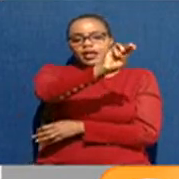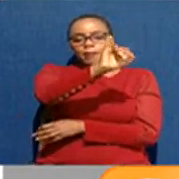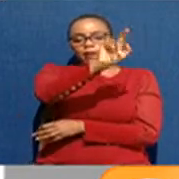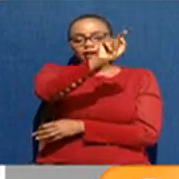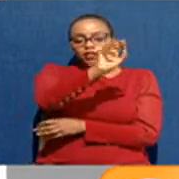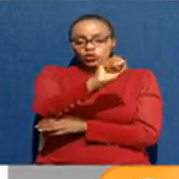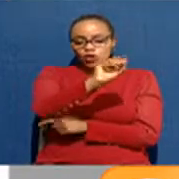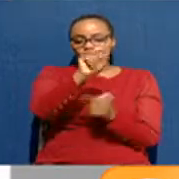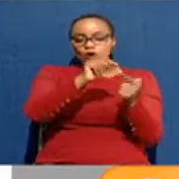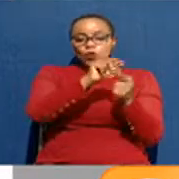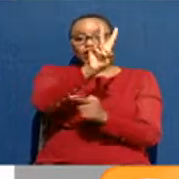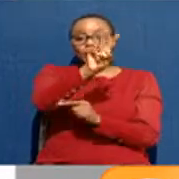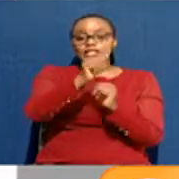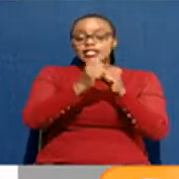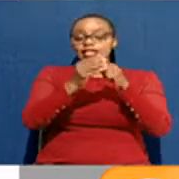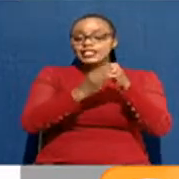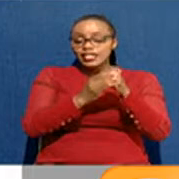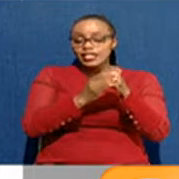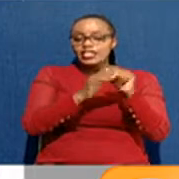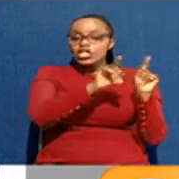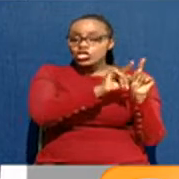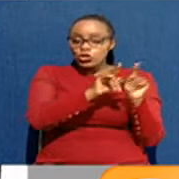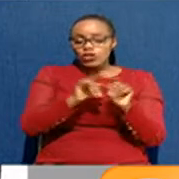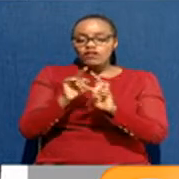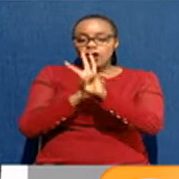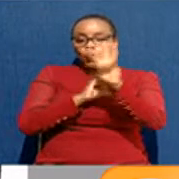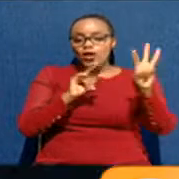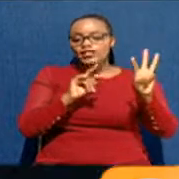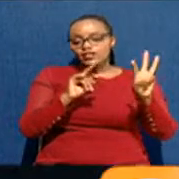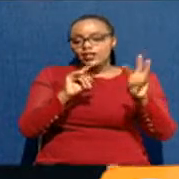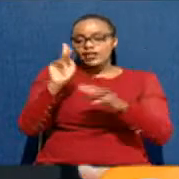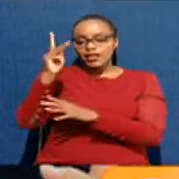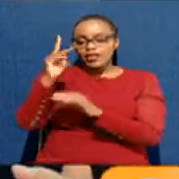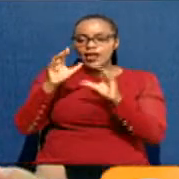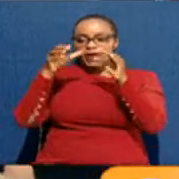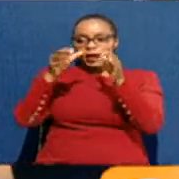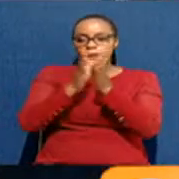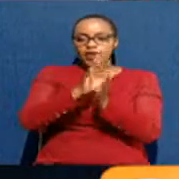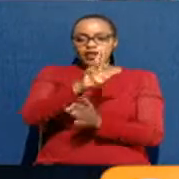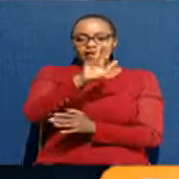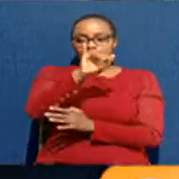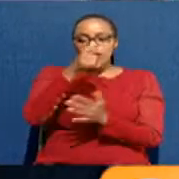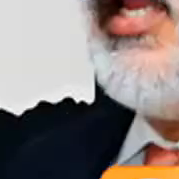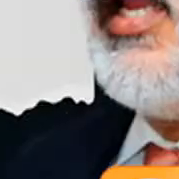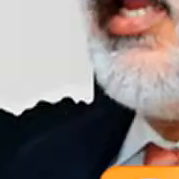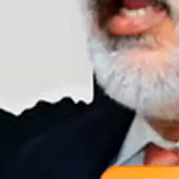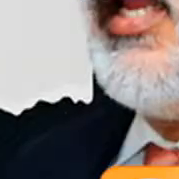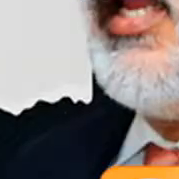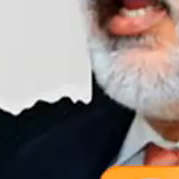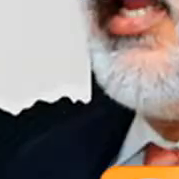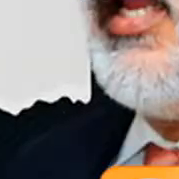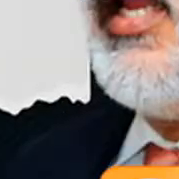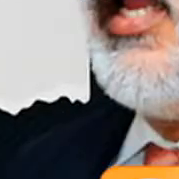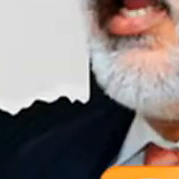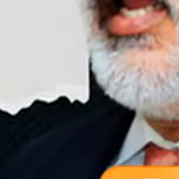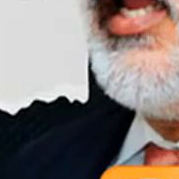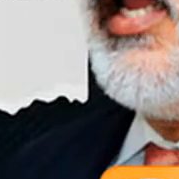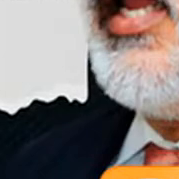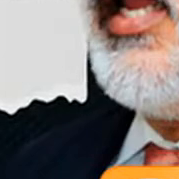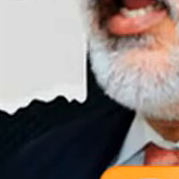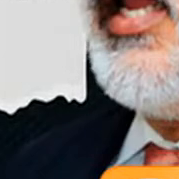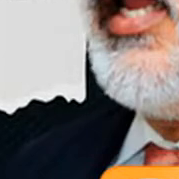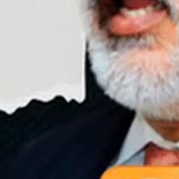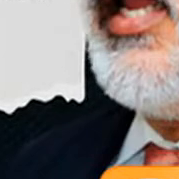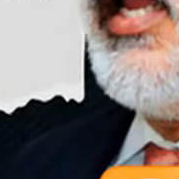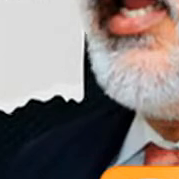Advocates in 2019, and where West Kenya Company and Jaswant Rai were named as interested parties and applicants, Rai